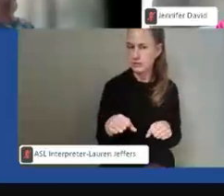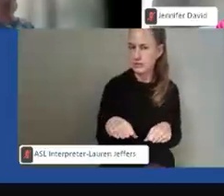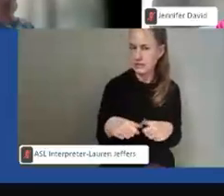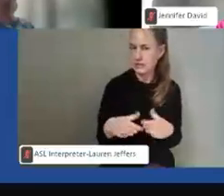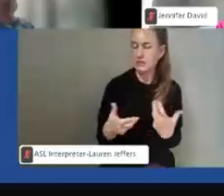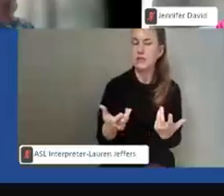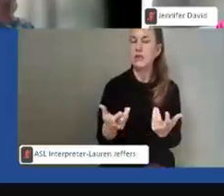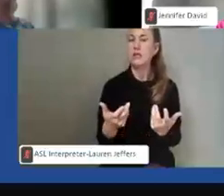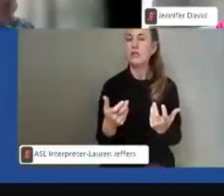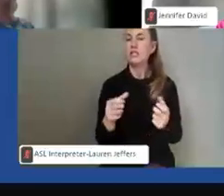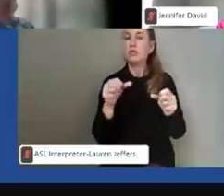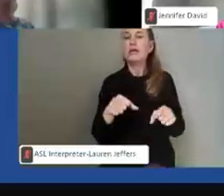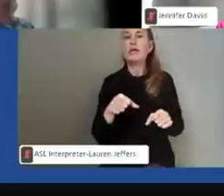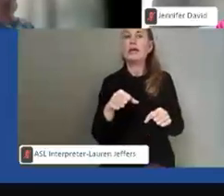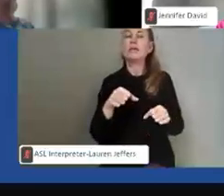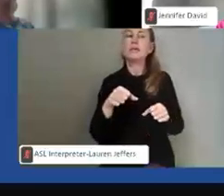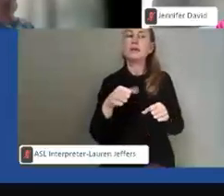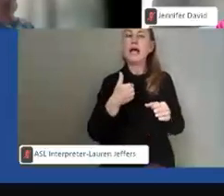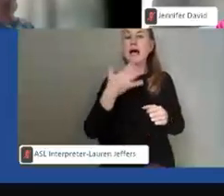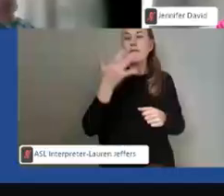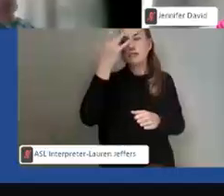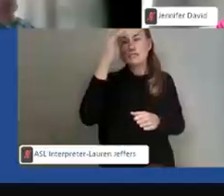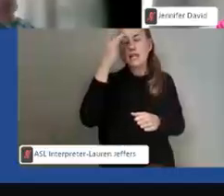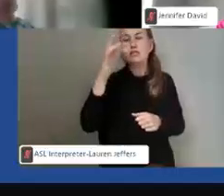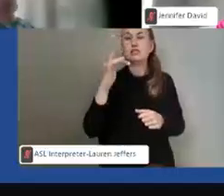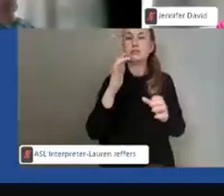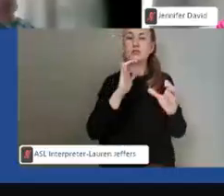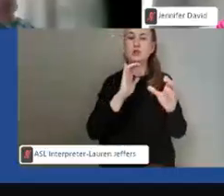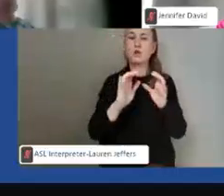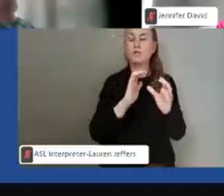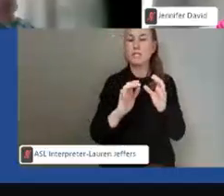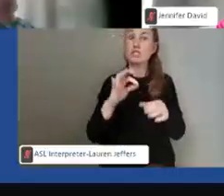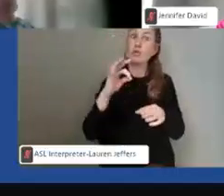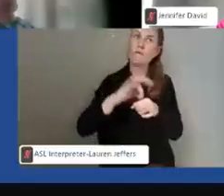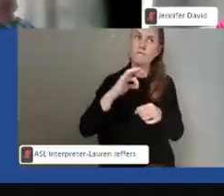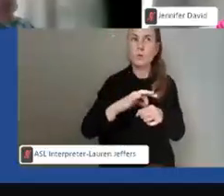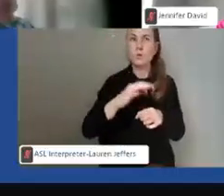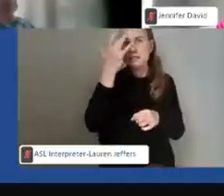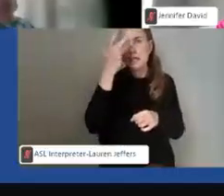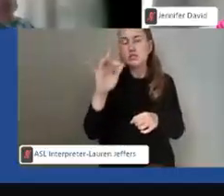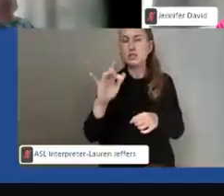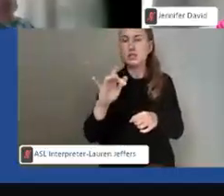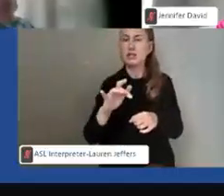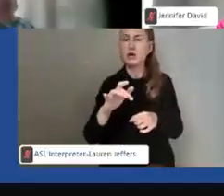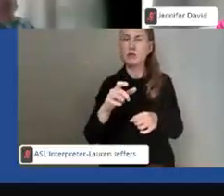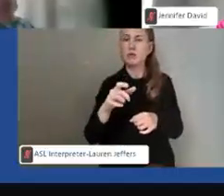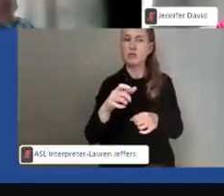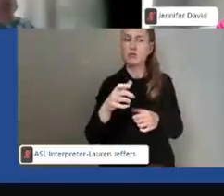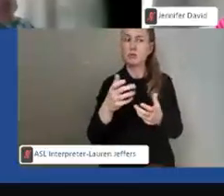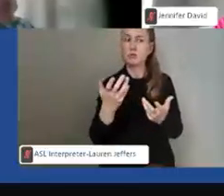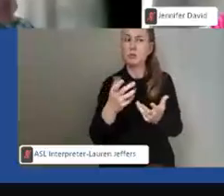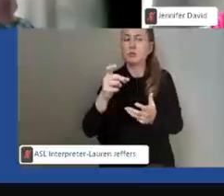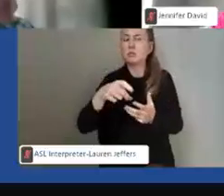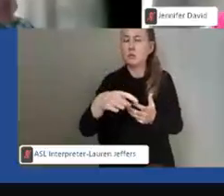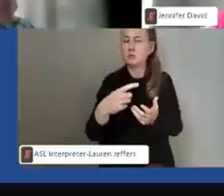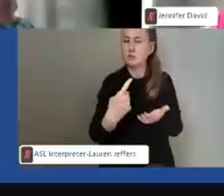to speak intelligently or to vote intelligently on what we're supposed to talk about? That